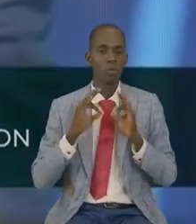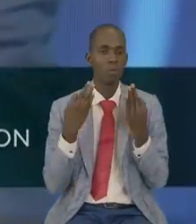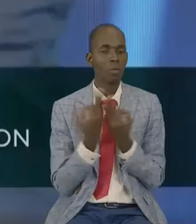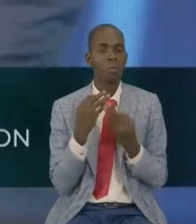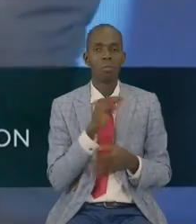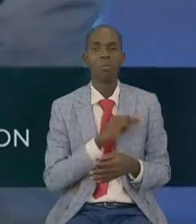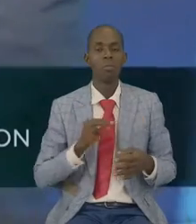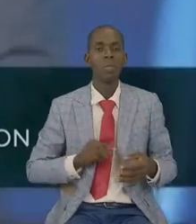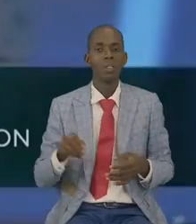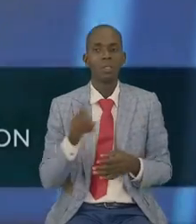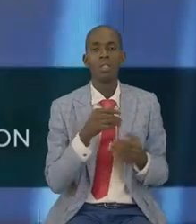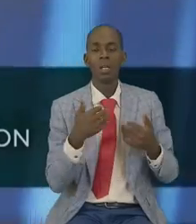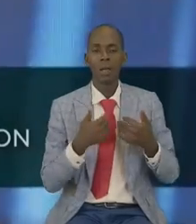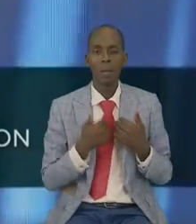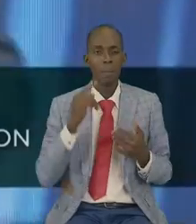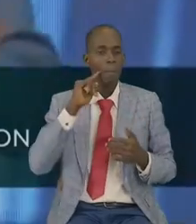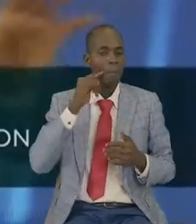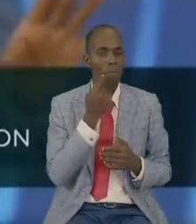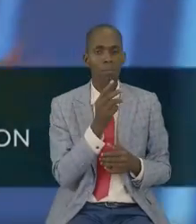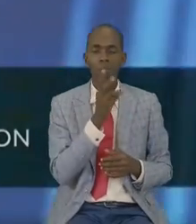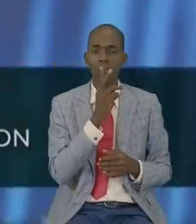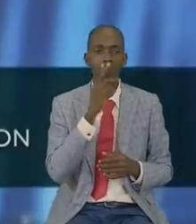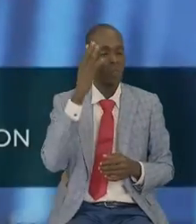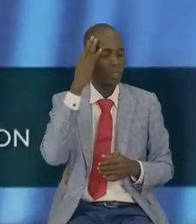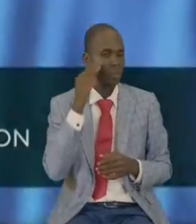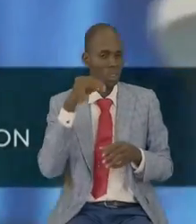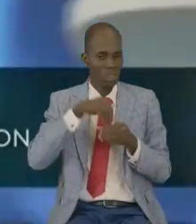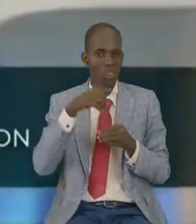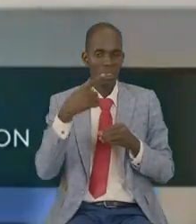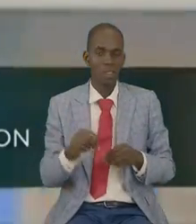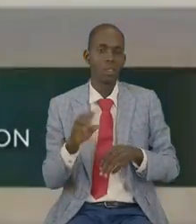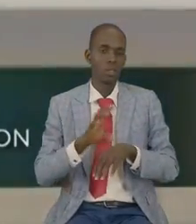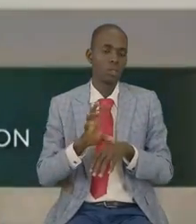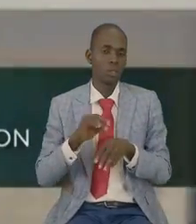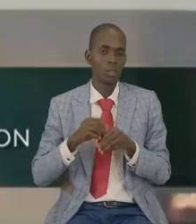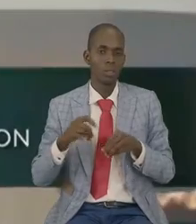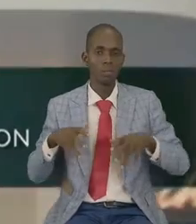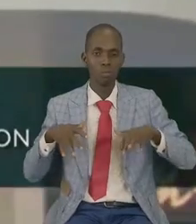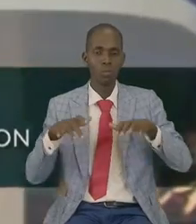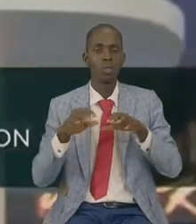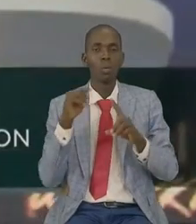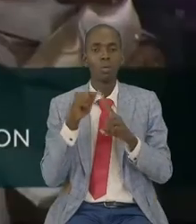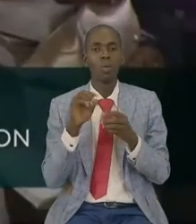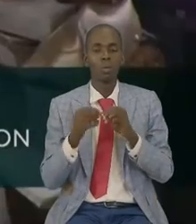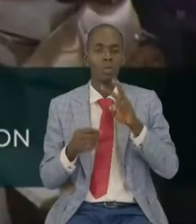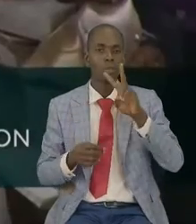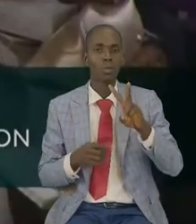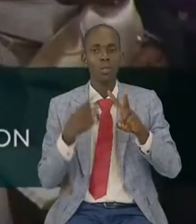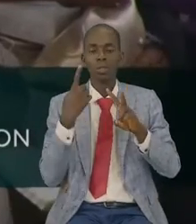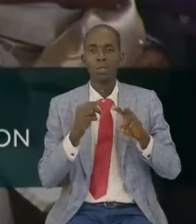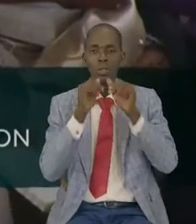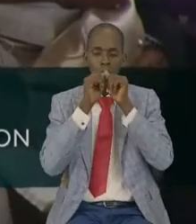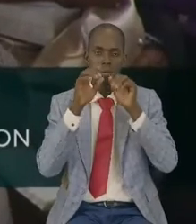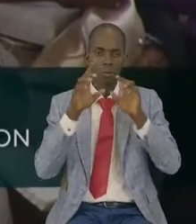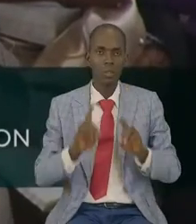bitter water experiences in the congregation. Point number two, the blessed wondrous